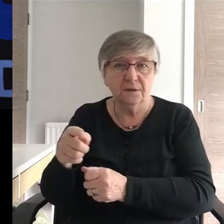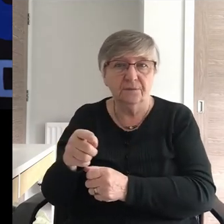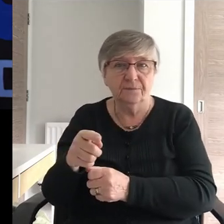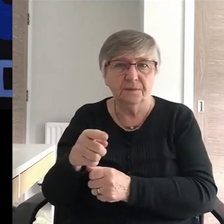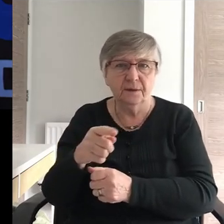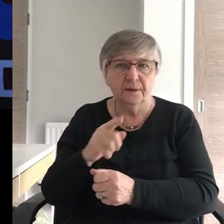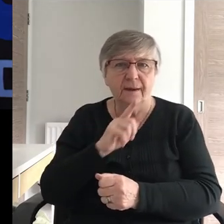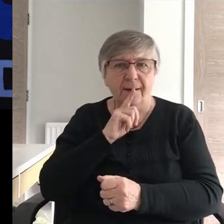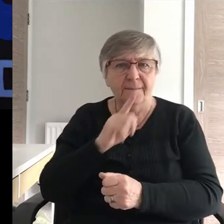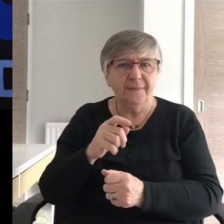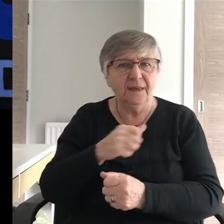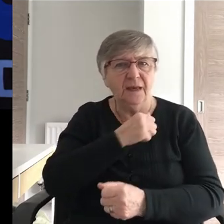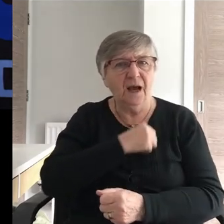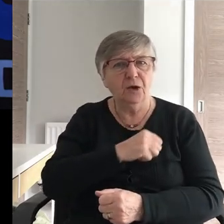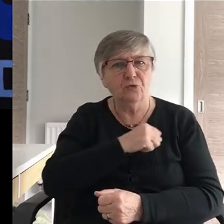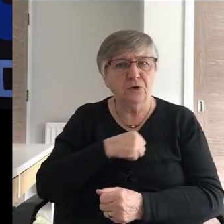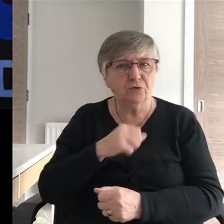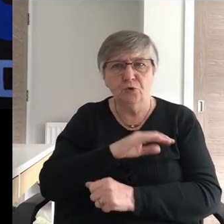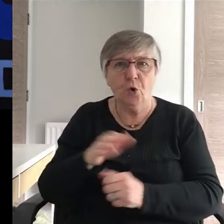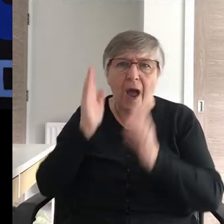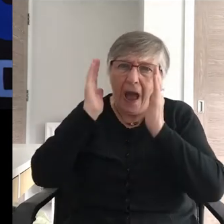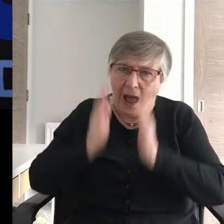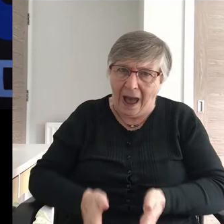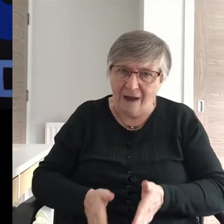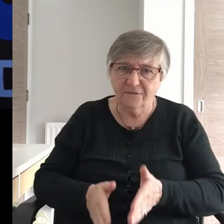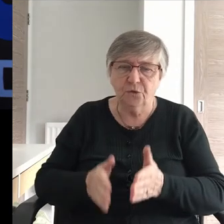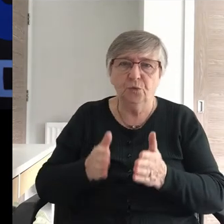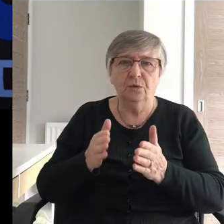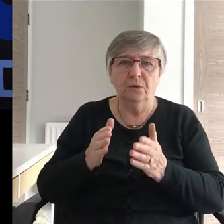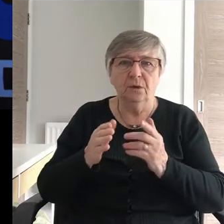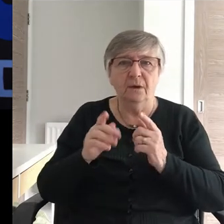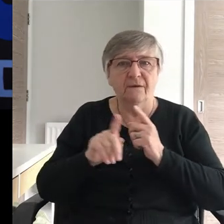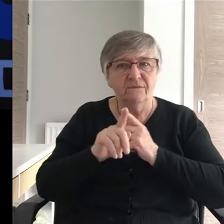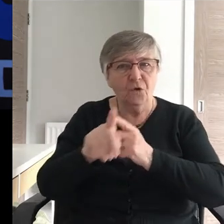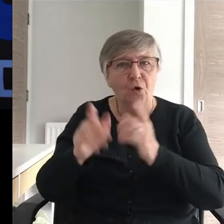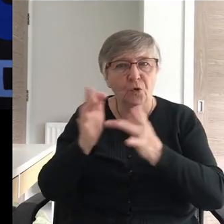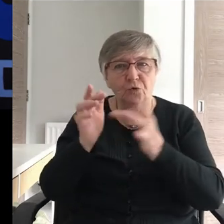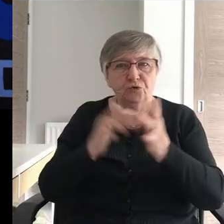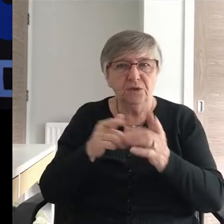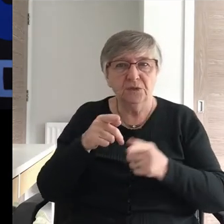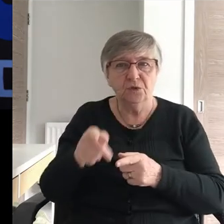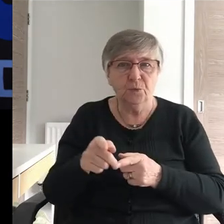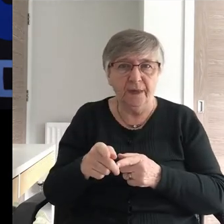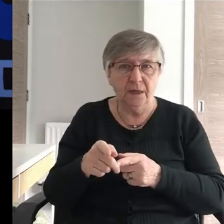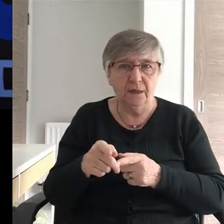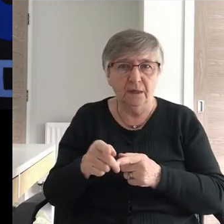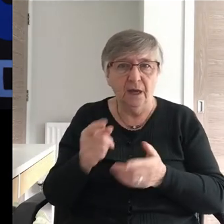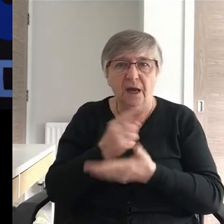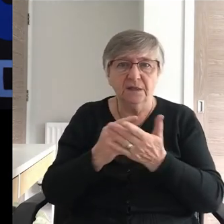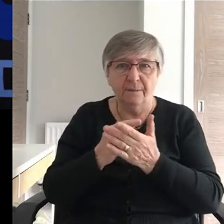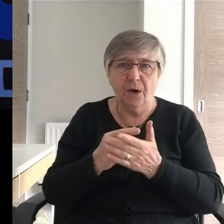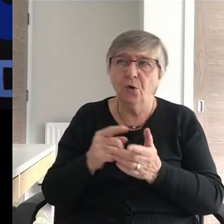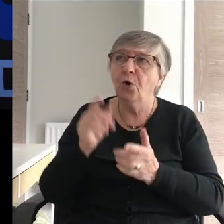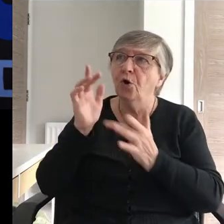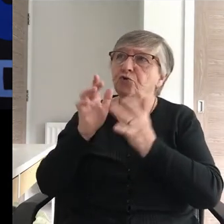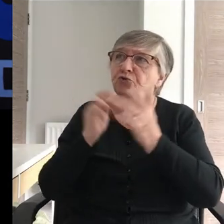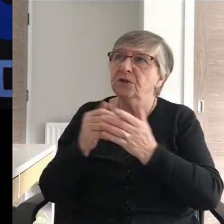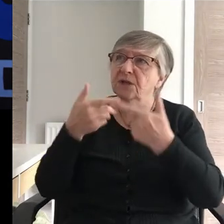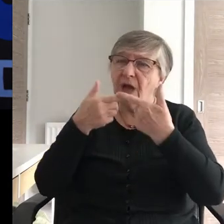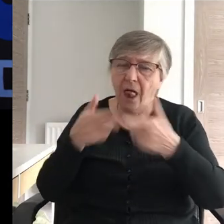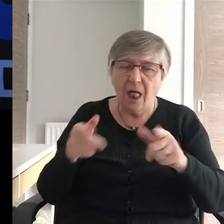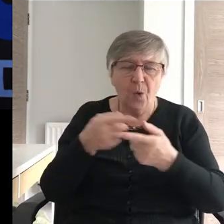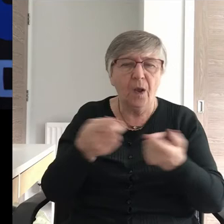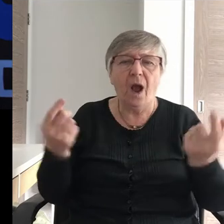Being a Christian is not about having to live under Jesus' rule. It is about getting to live under his humble